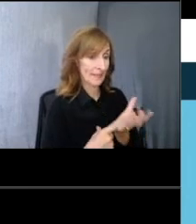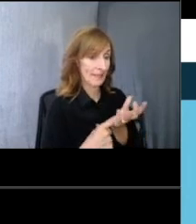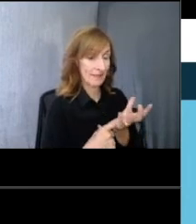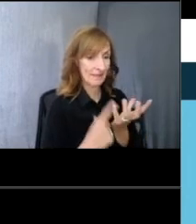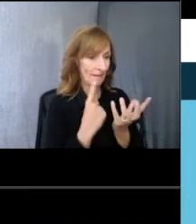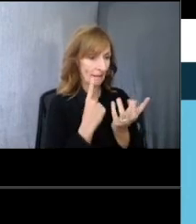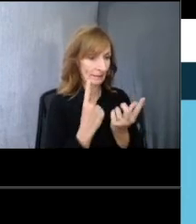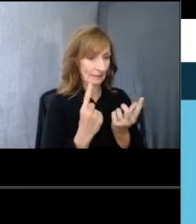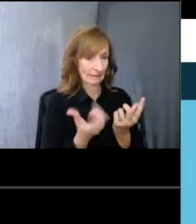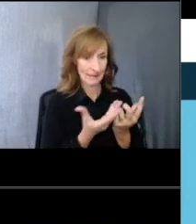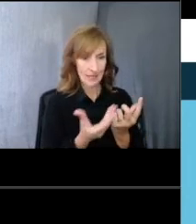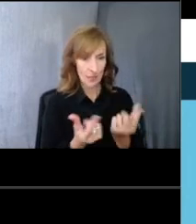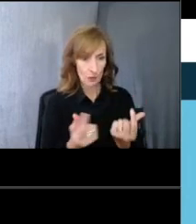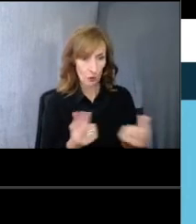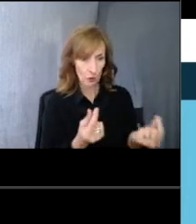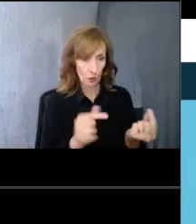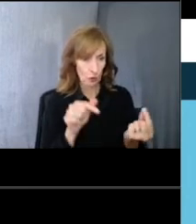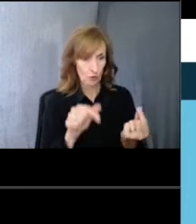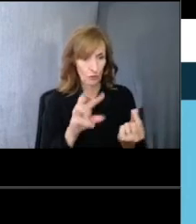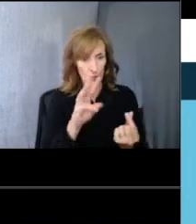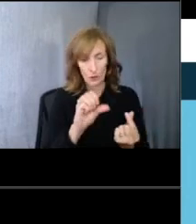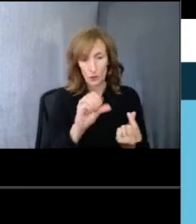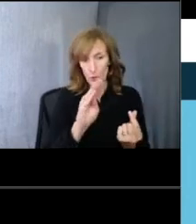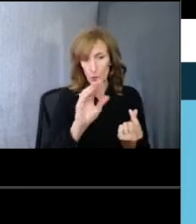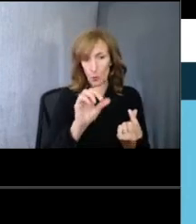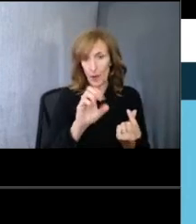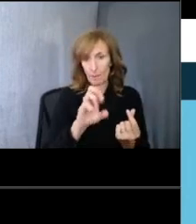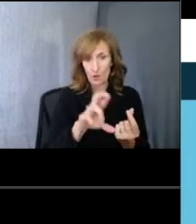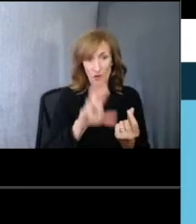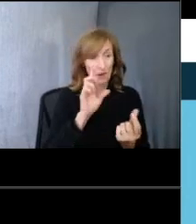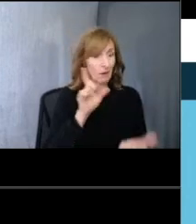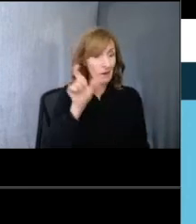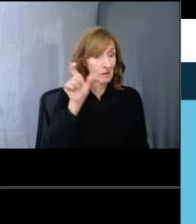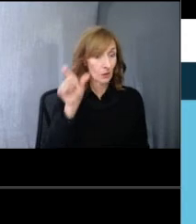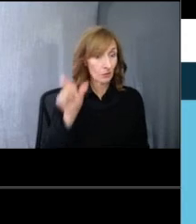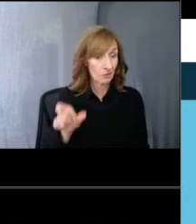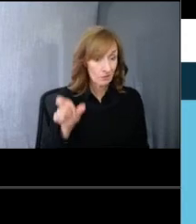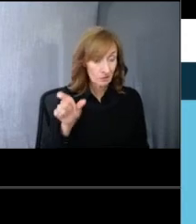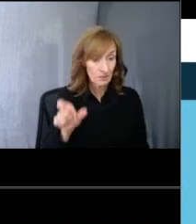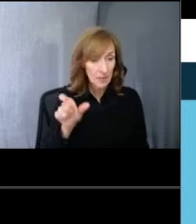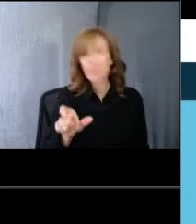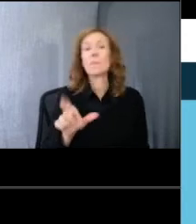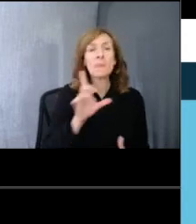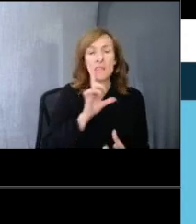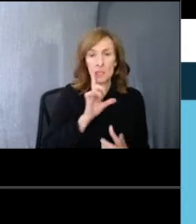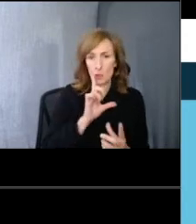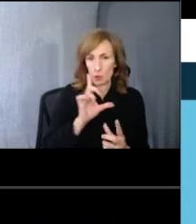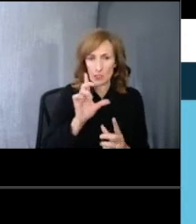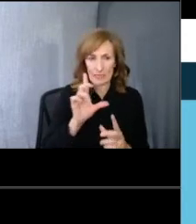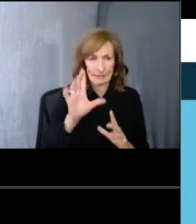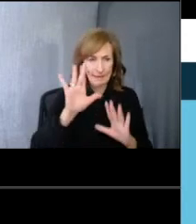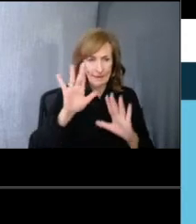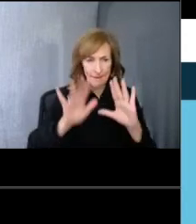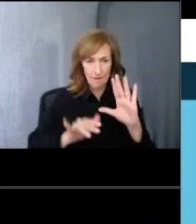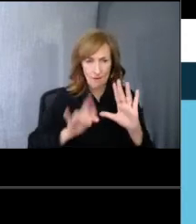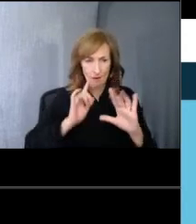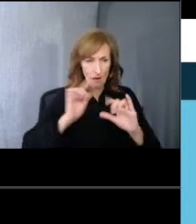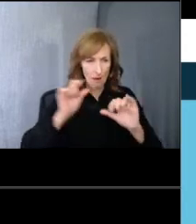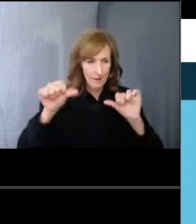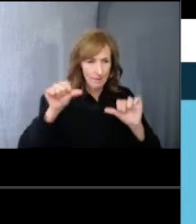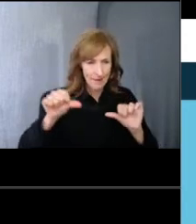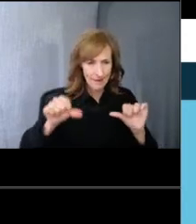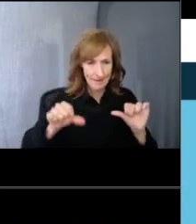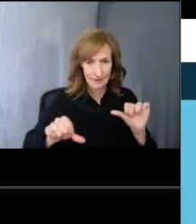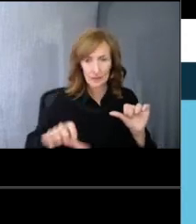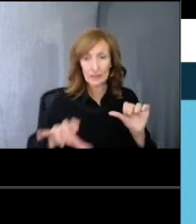questions, chat, and to raise your hand. If you have a question, please use the question button, but keep in mind we'll save them for the end of the webinar to